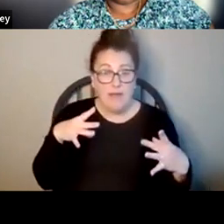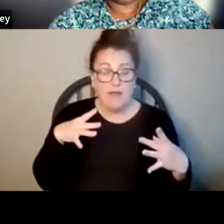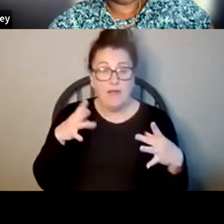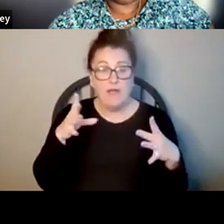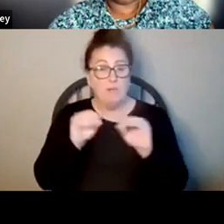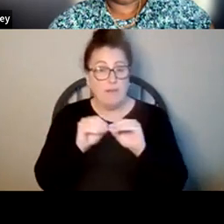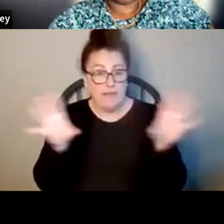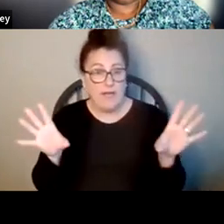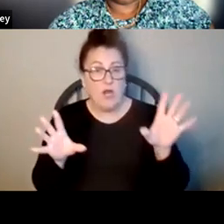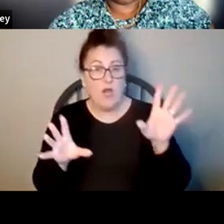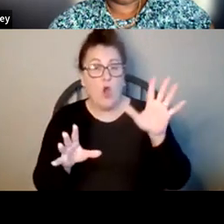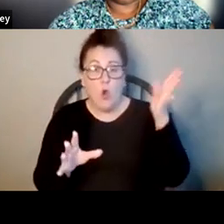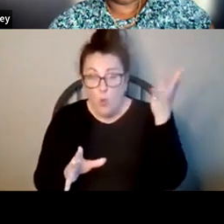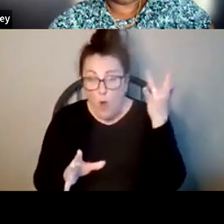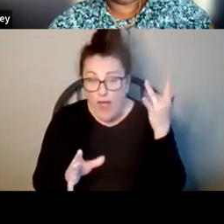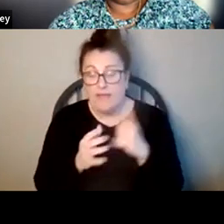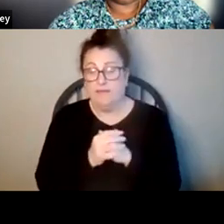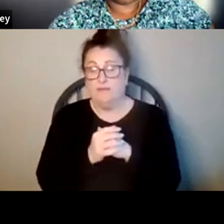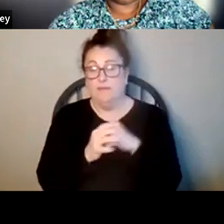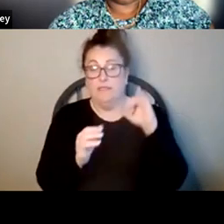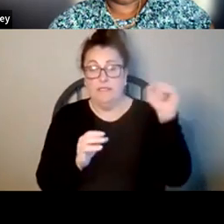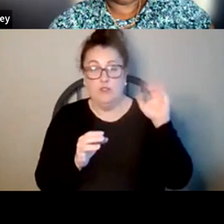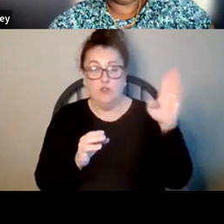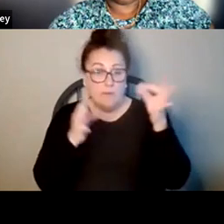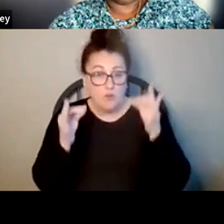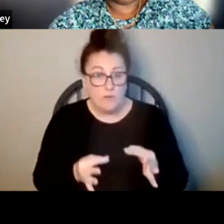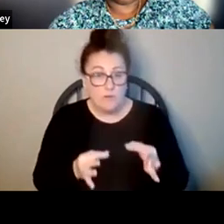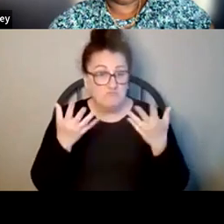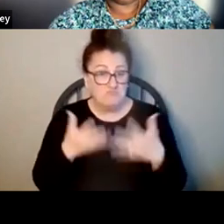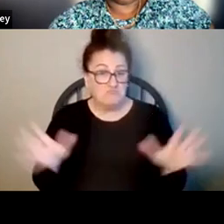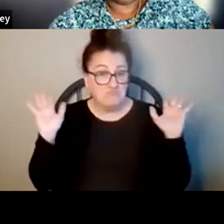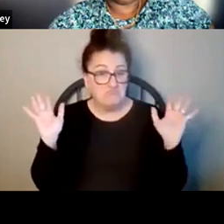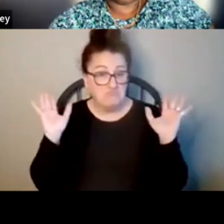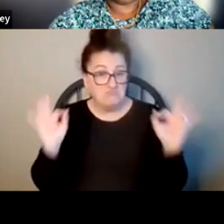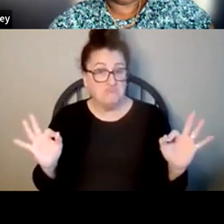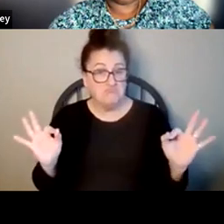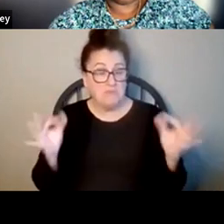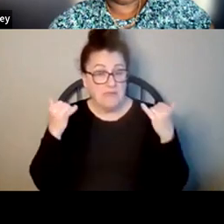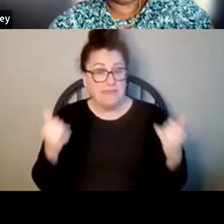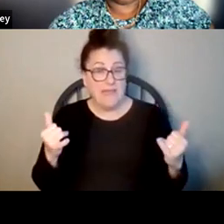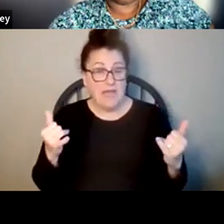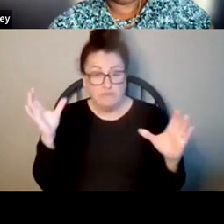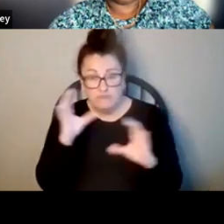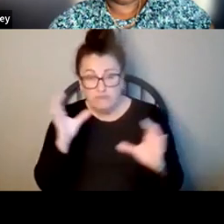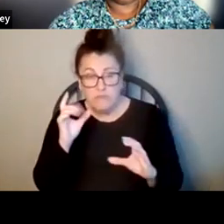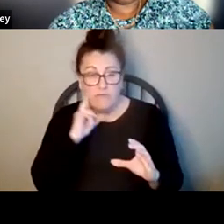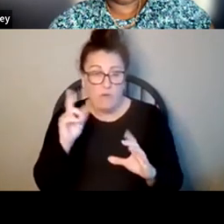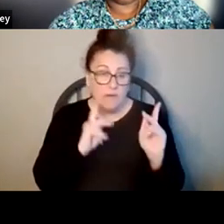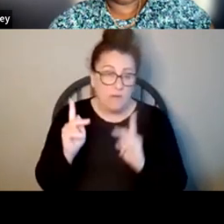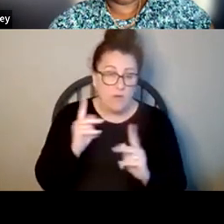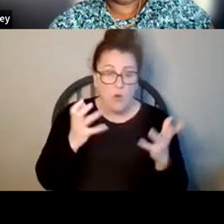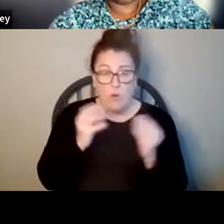clear about the why, right? And so if the job description is complete and now we're looking at candidates coming in, if we want more